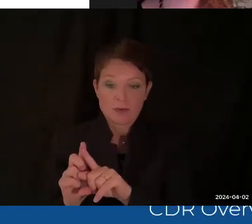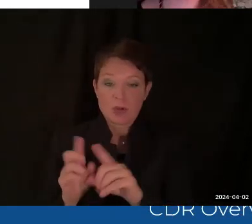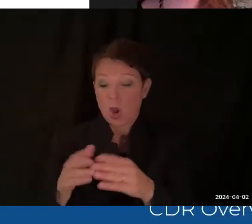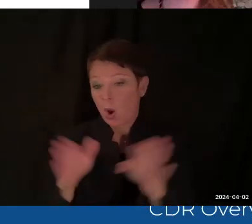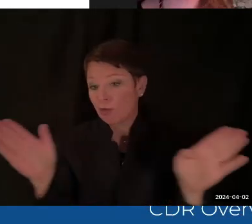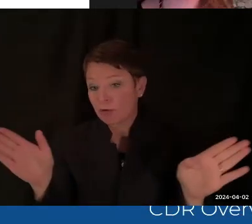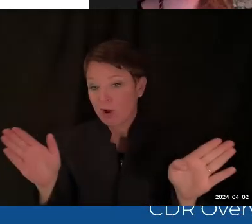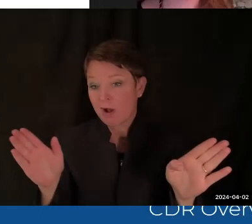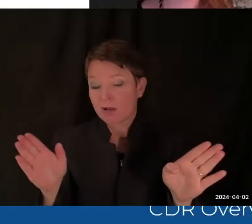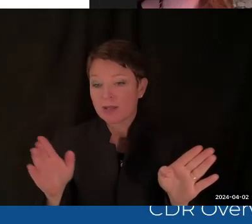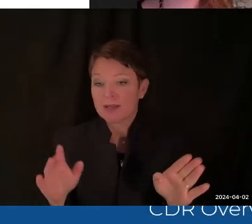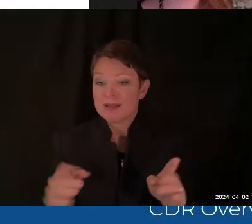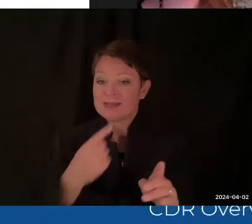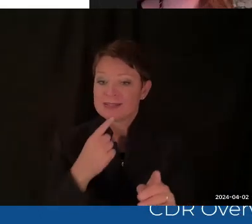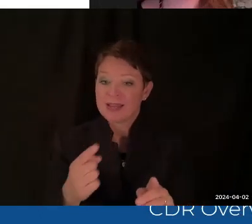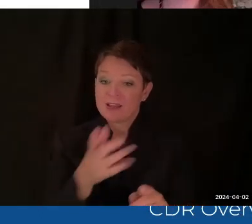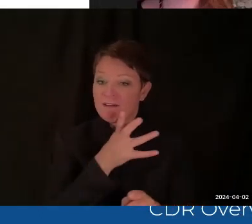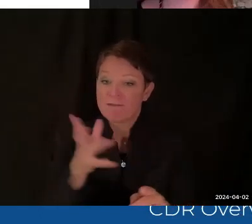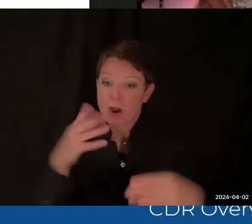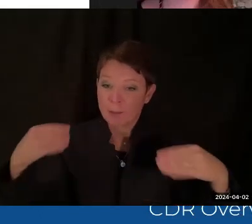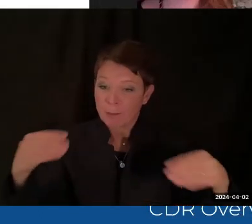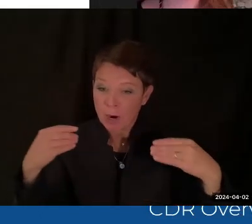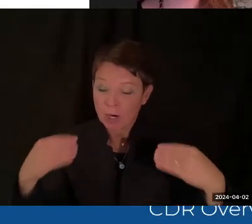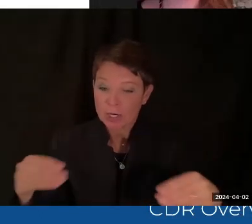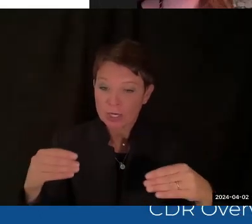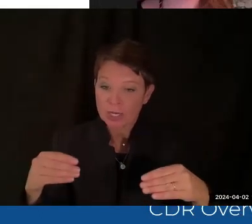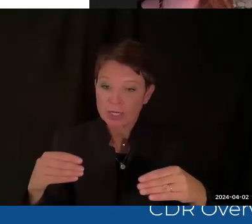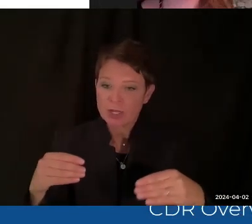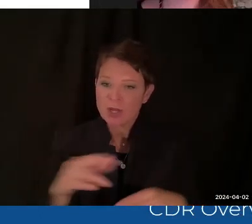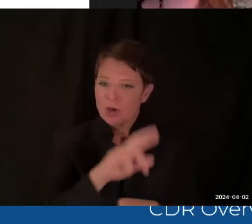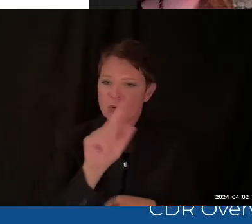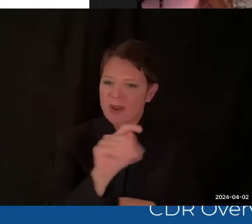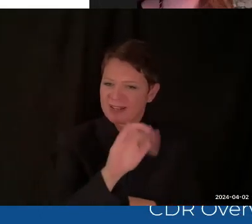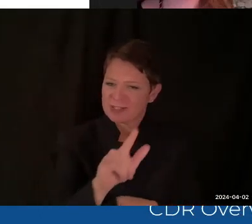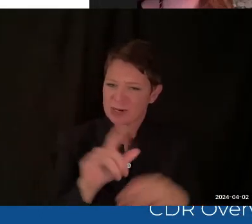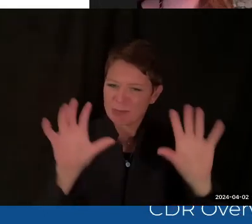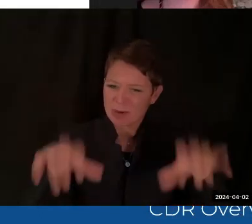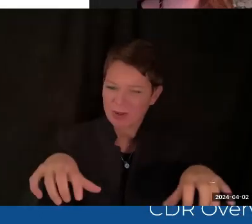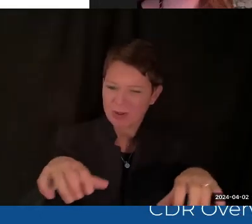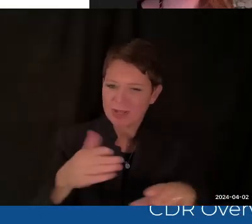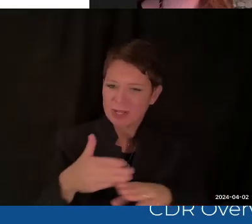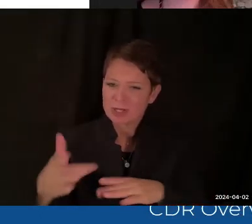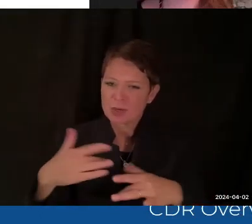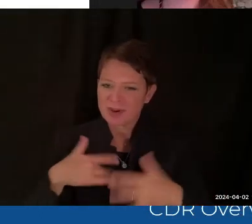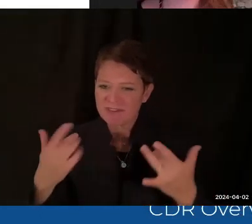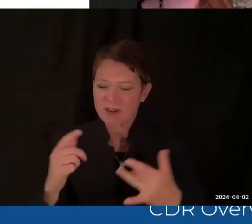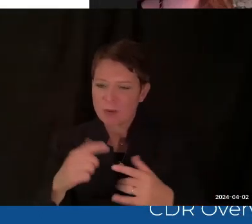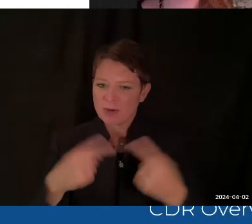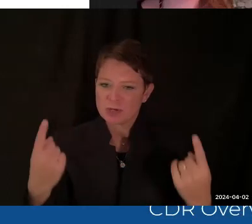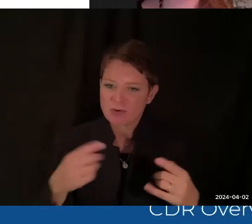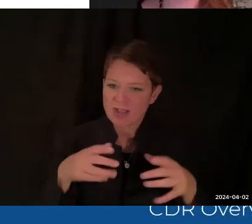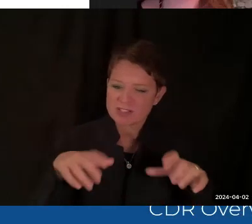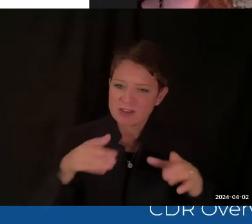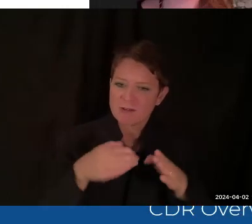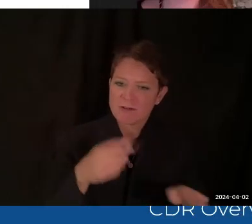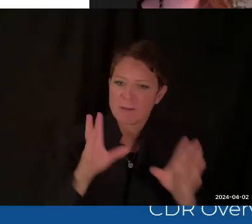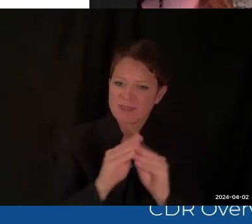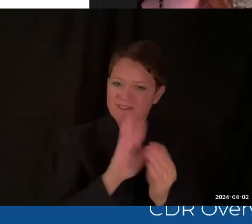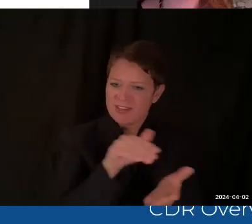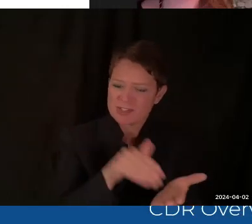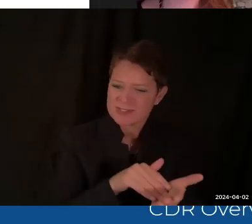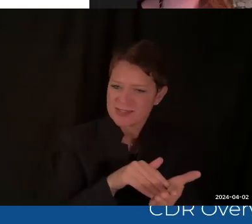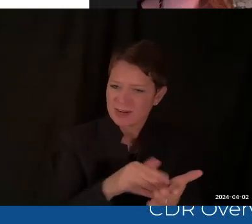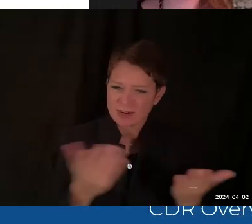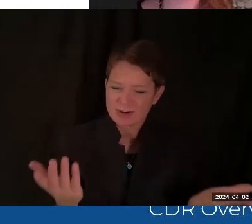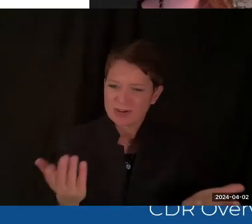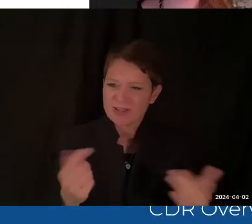overall, even stating like a farmer's market when you're next to Reading Terminal, career fairs when you're across from the convention